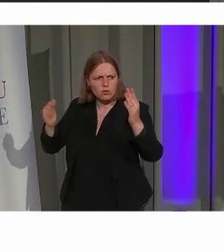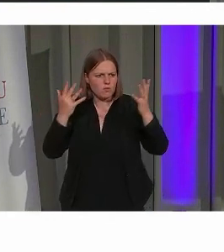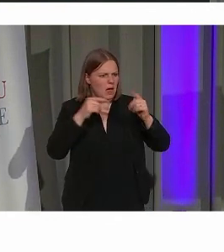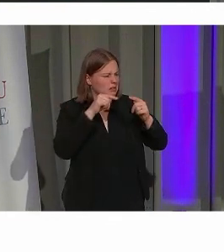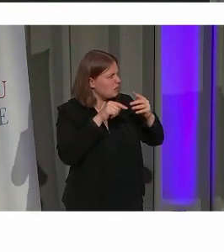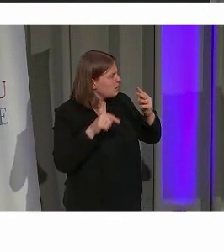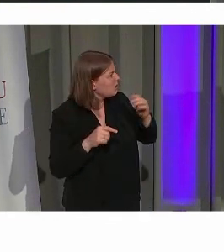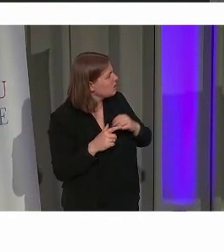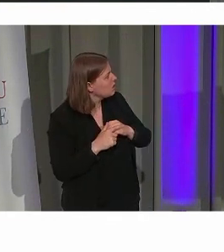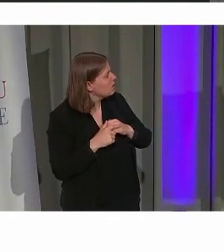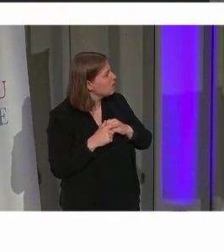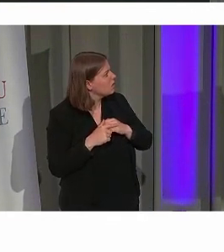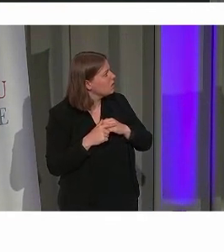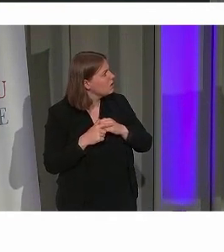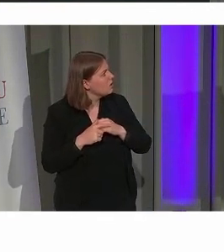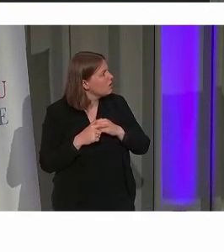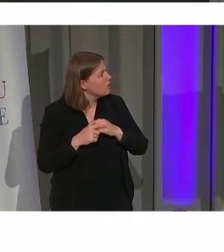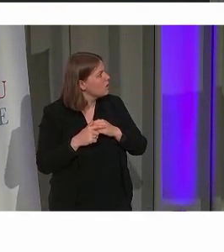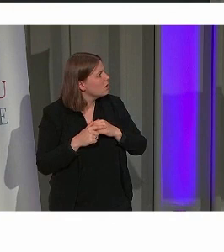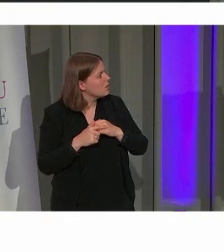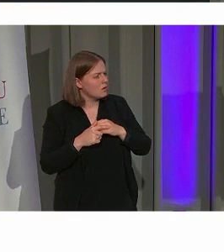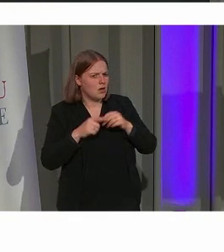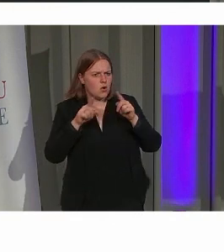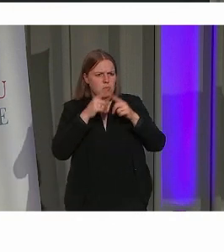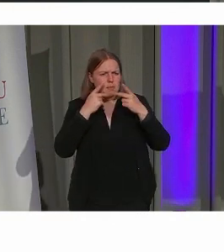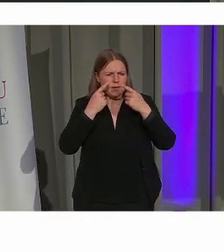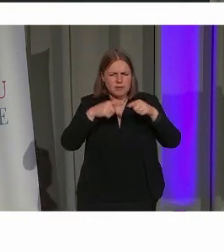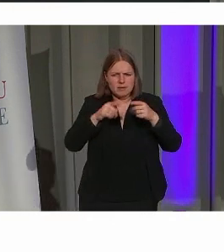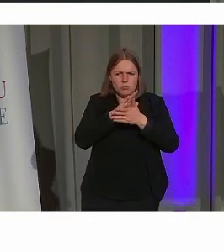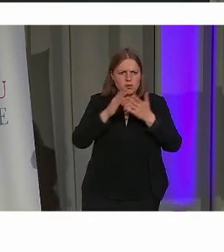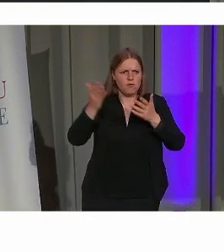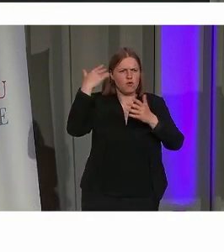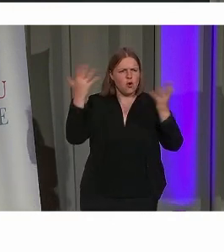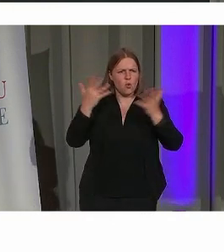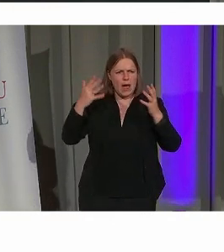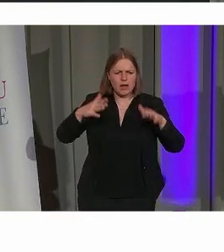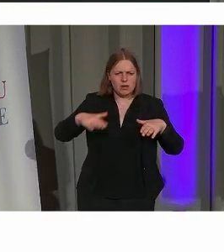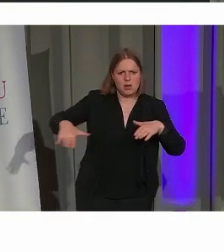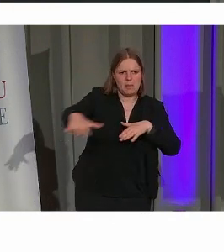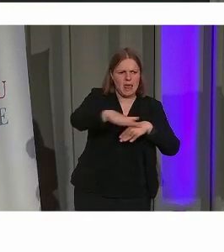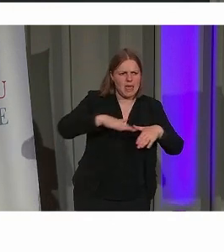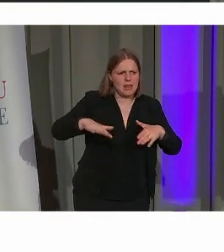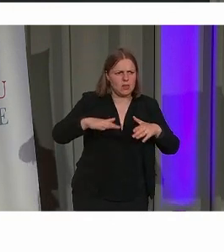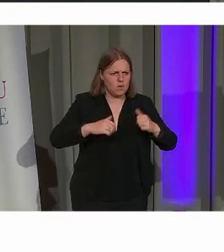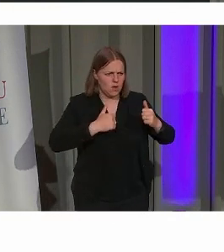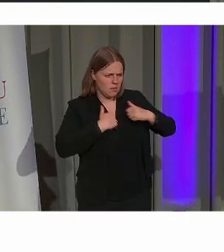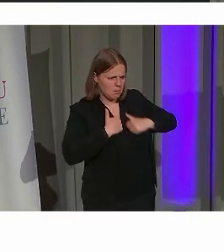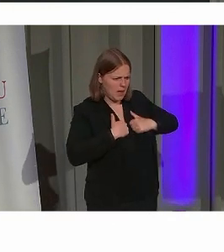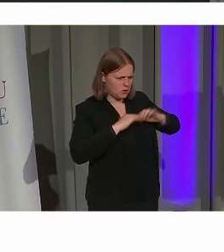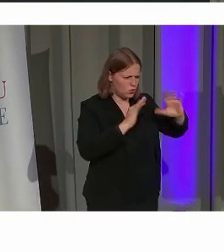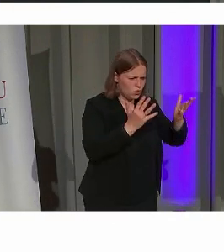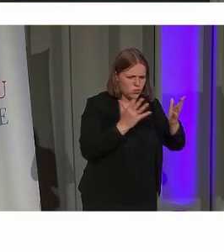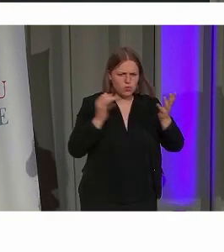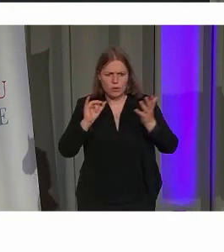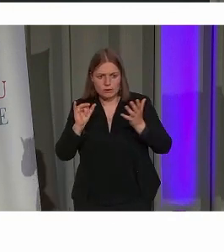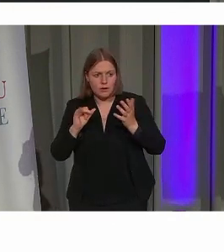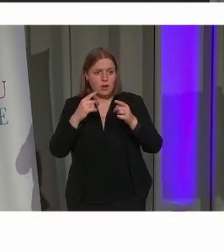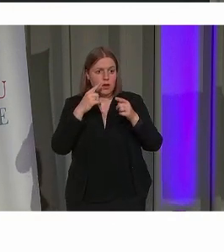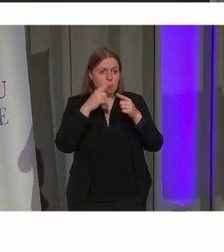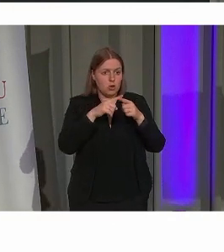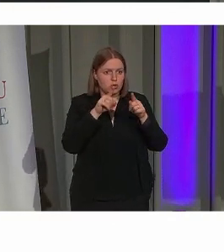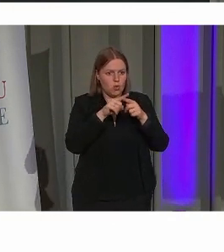identify and understand the elements, where is the forum, how are the baths, and also